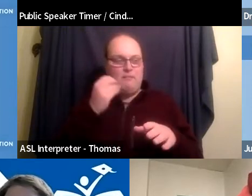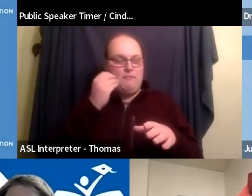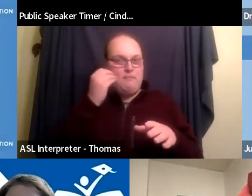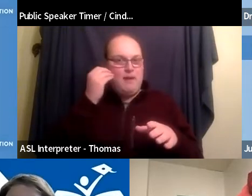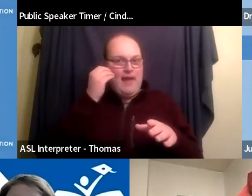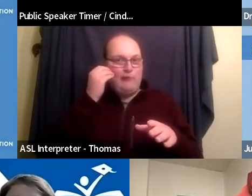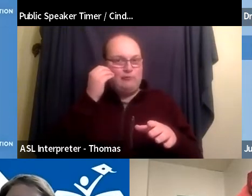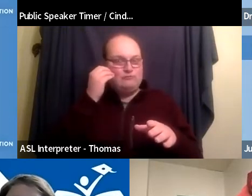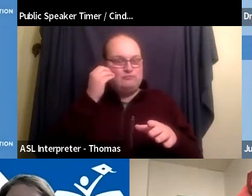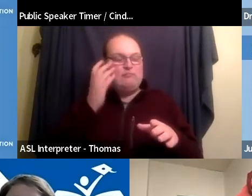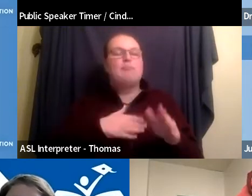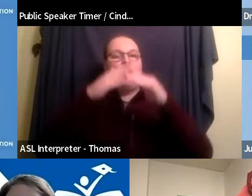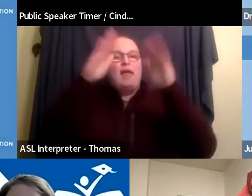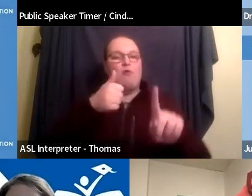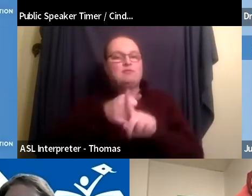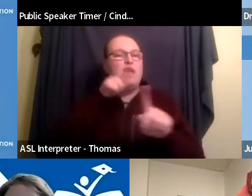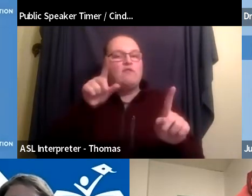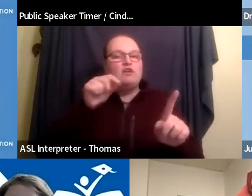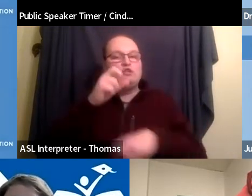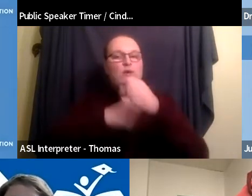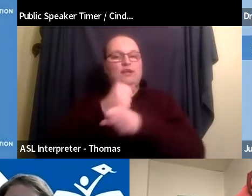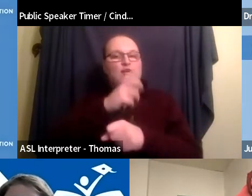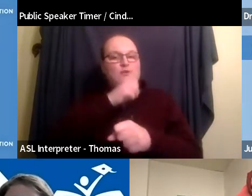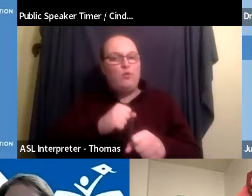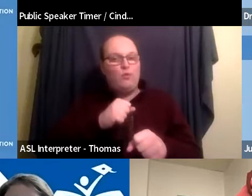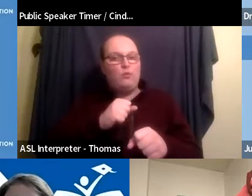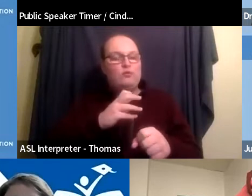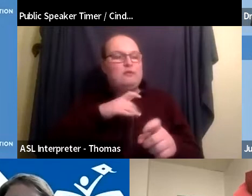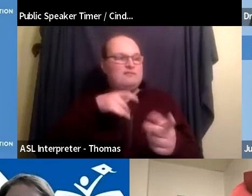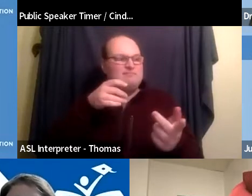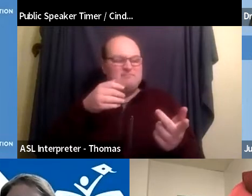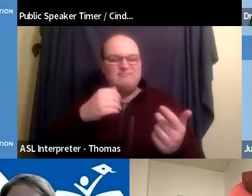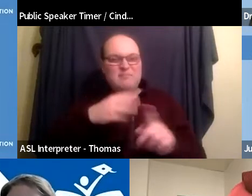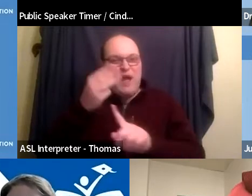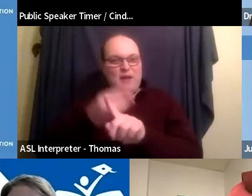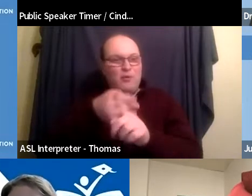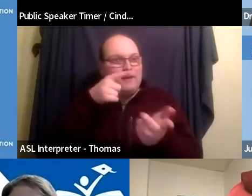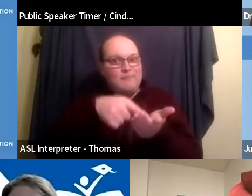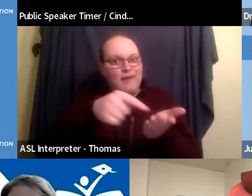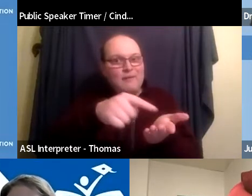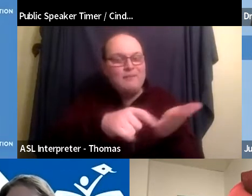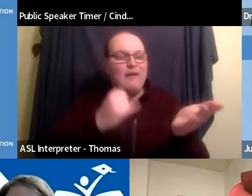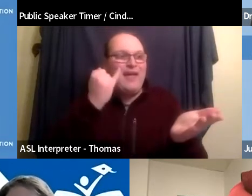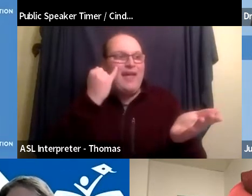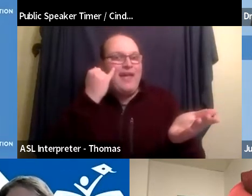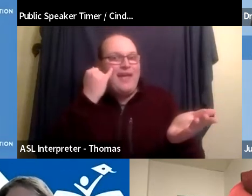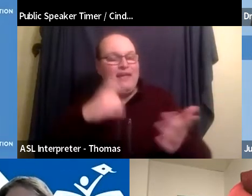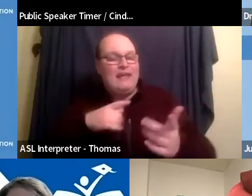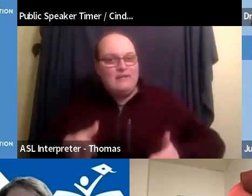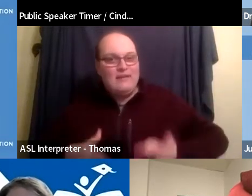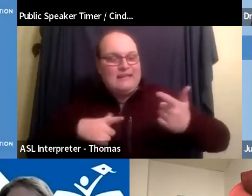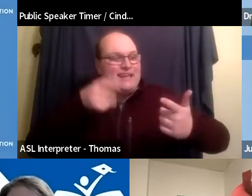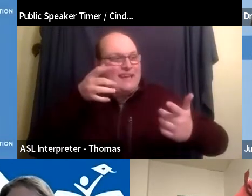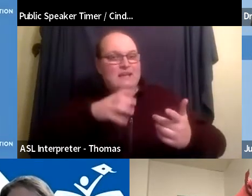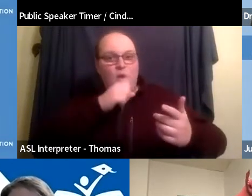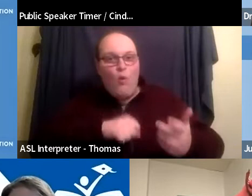20 years old. That means, and I'm less than 45 years. If I'm going to age in my house, I'm going to live more than